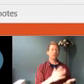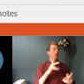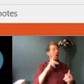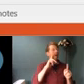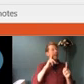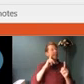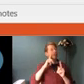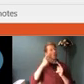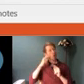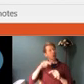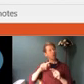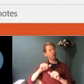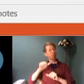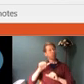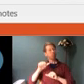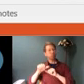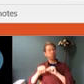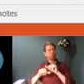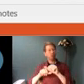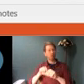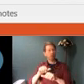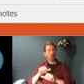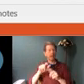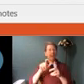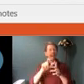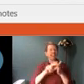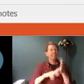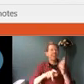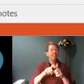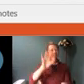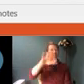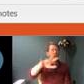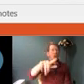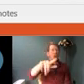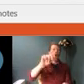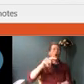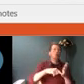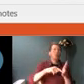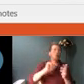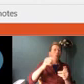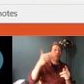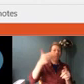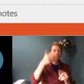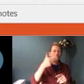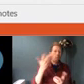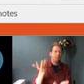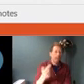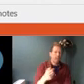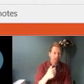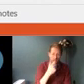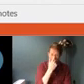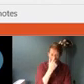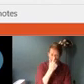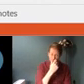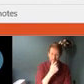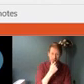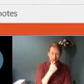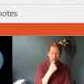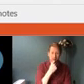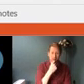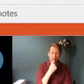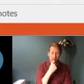process. Everybody's interested in it looks like your slides are not moving, Tunde. Okay, I have to figure